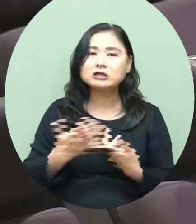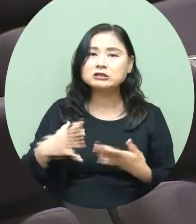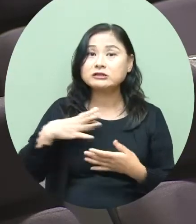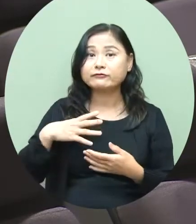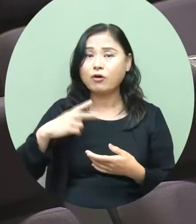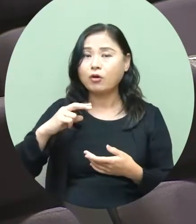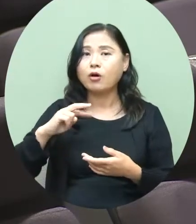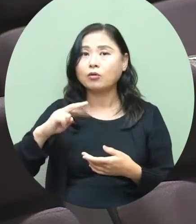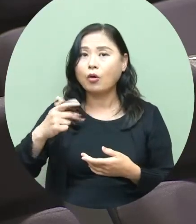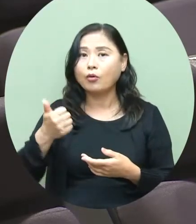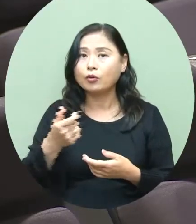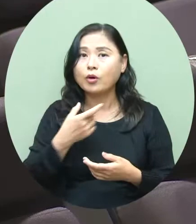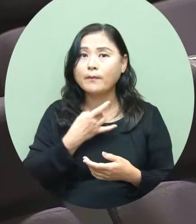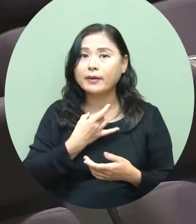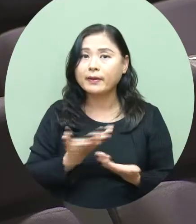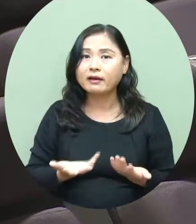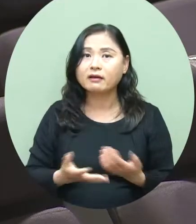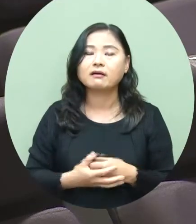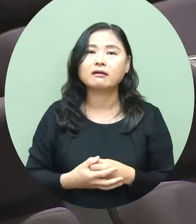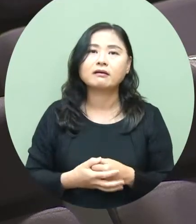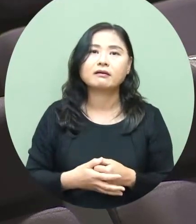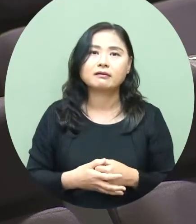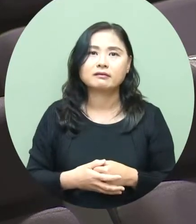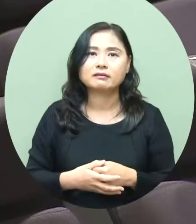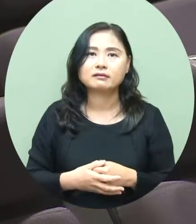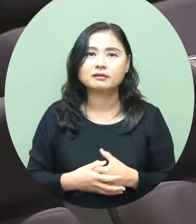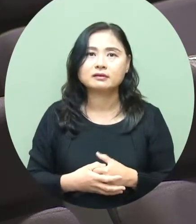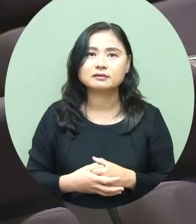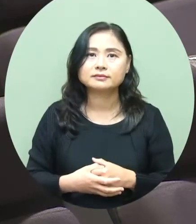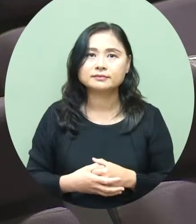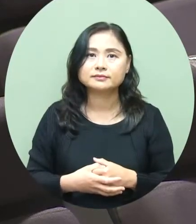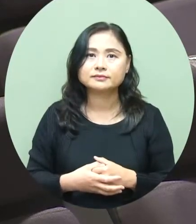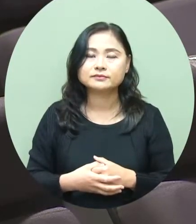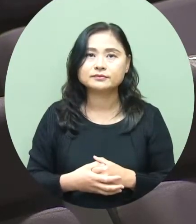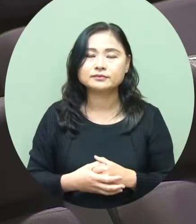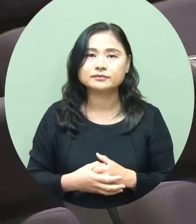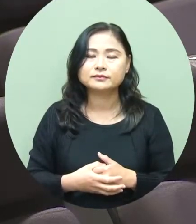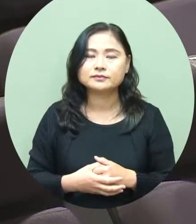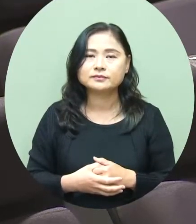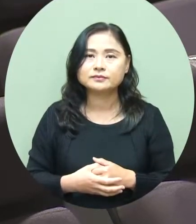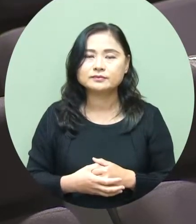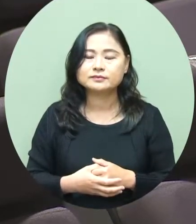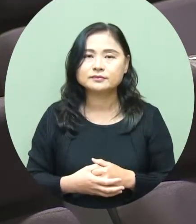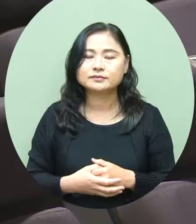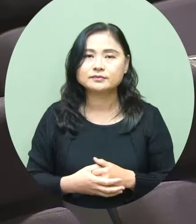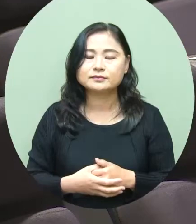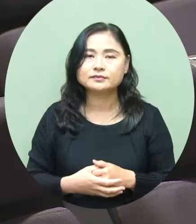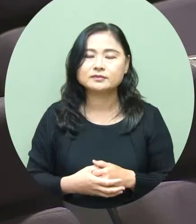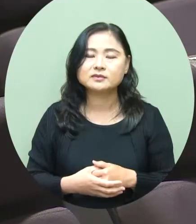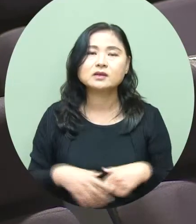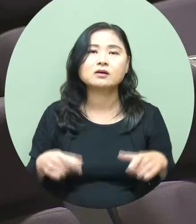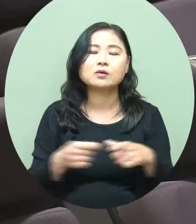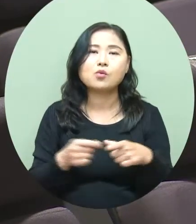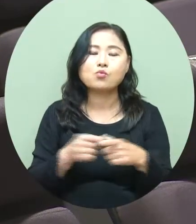or has the communication between the public to carry out the testing drive in general improved today, or can more be done to enhance